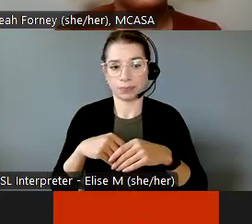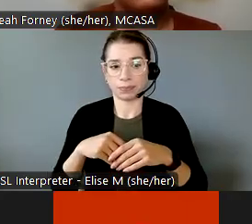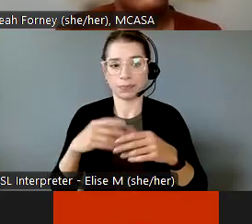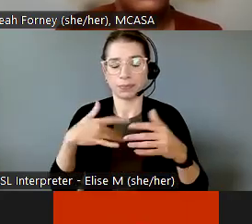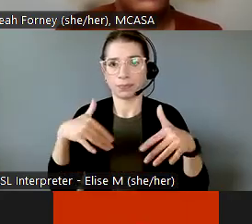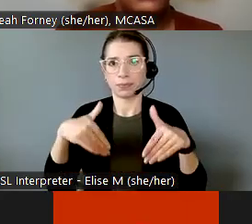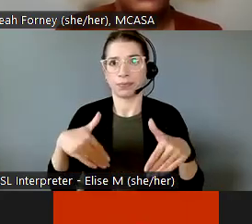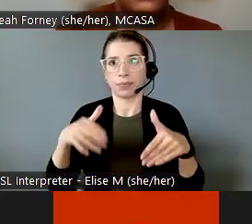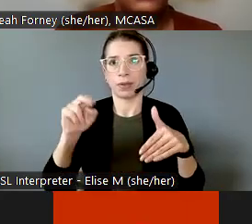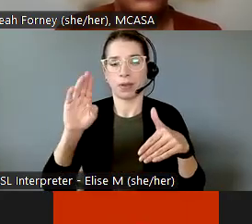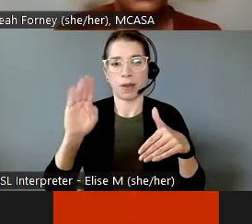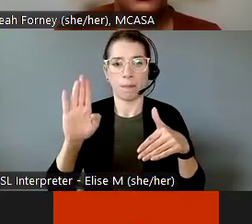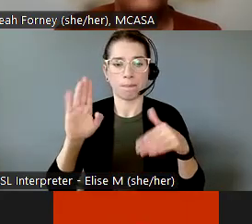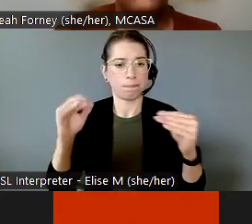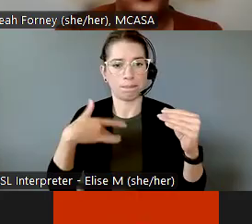numbness,